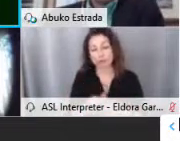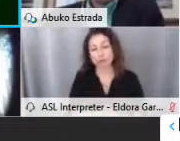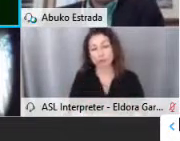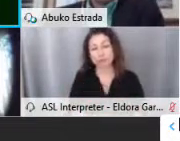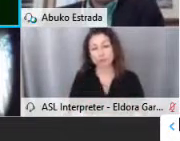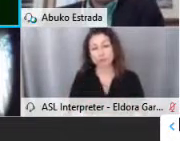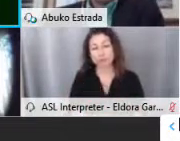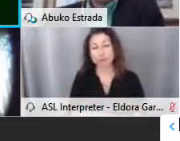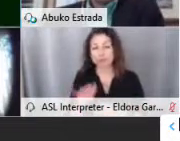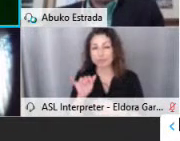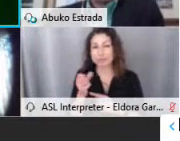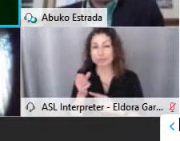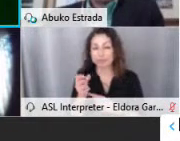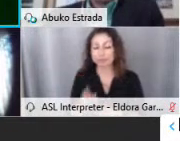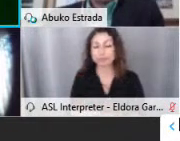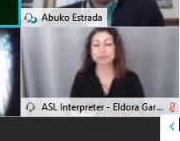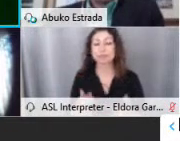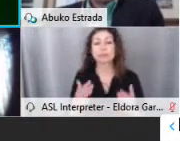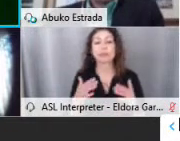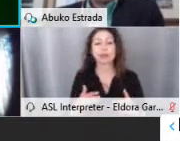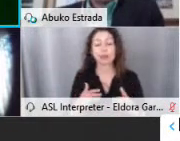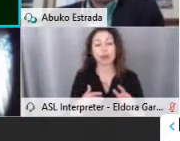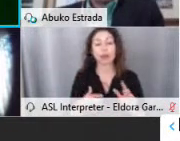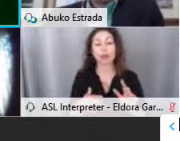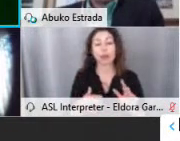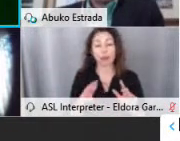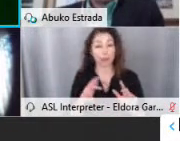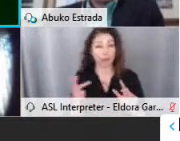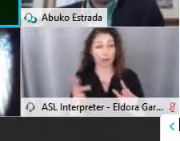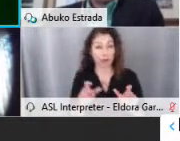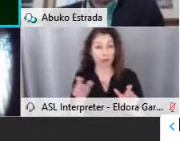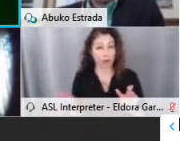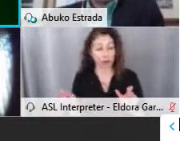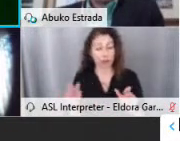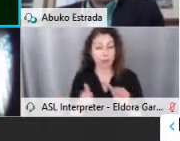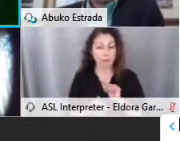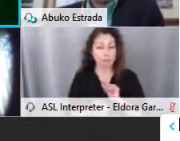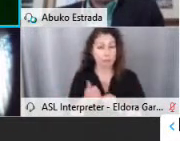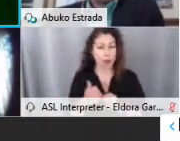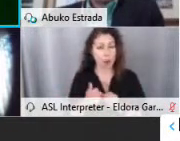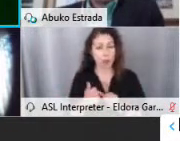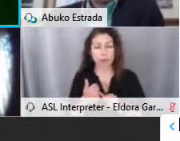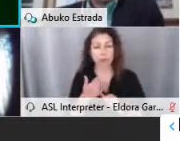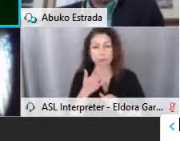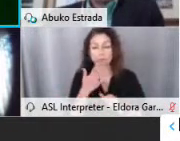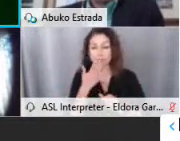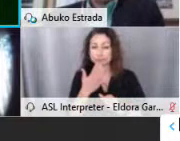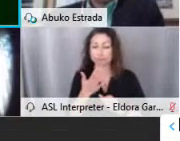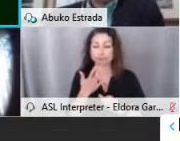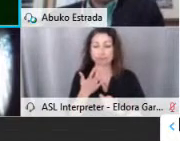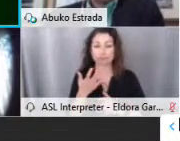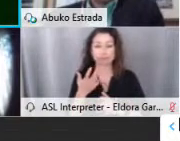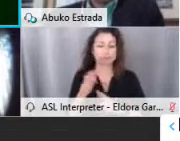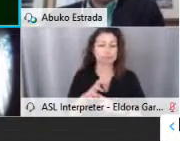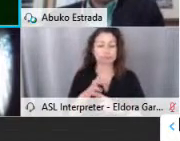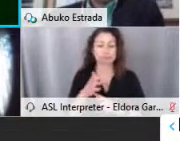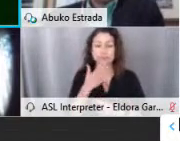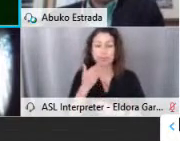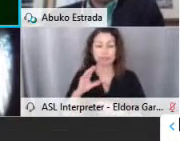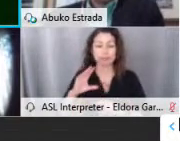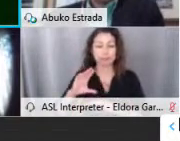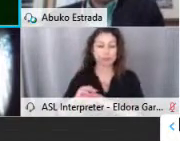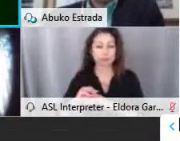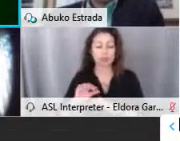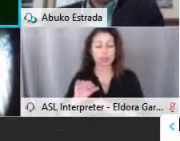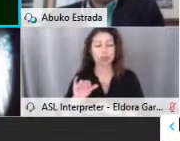$3,425 a year. And then under the third proposal, which is the most generous here, those premium payments would